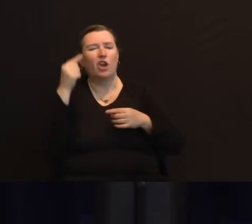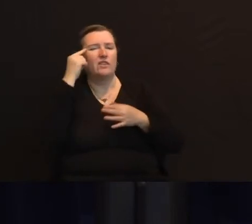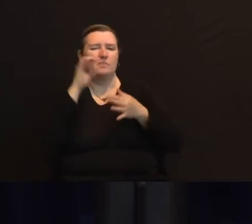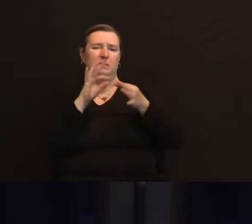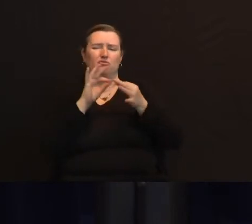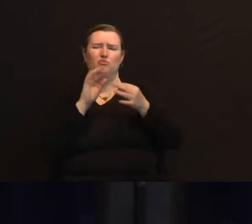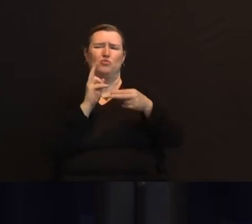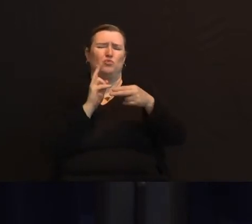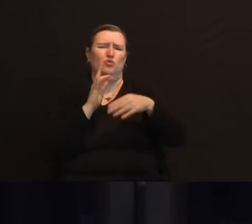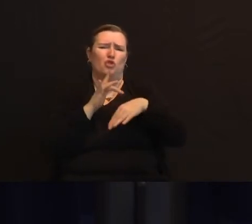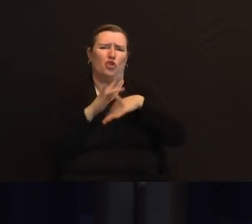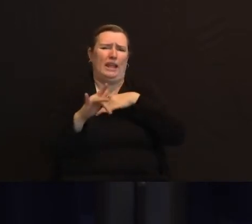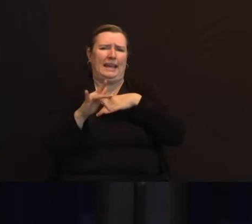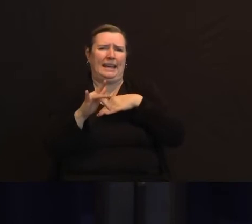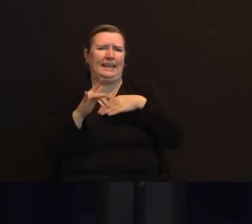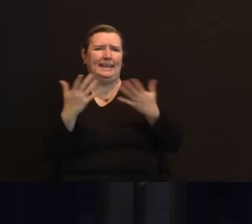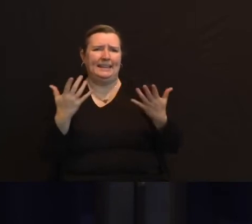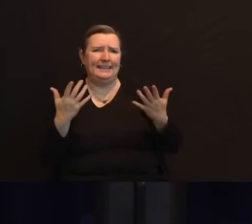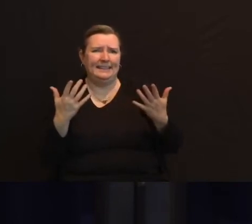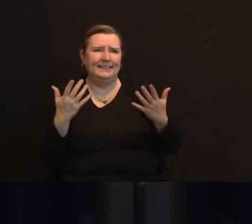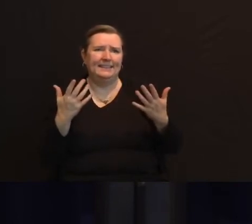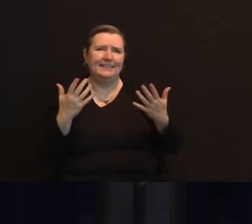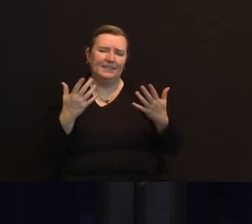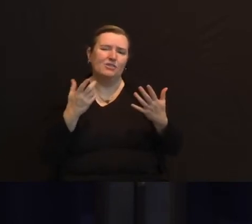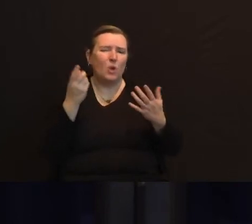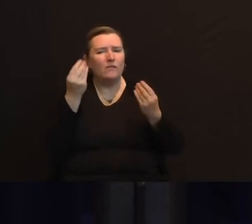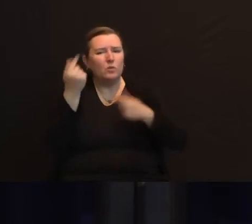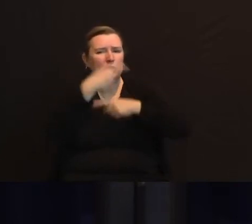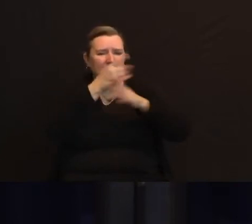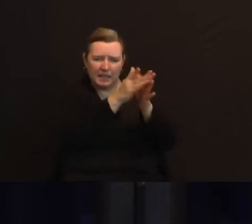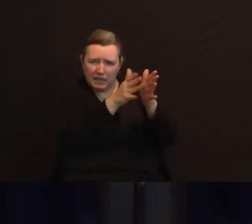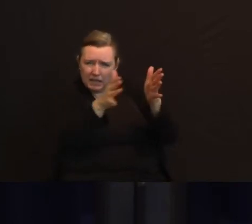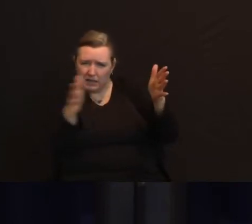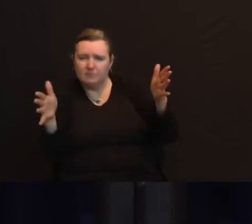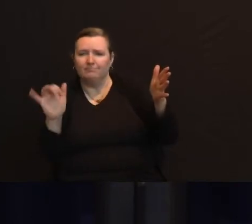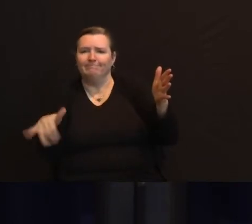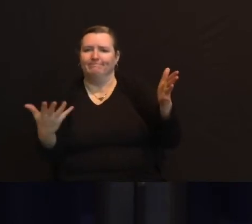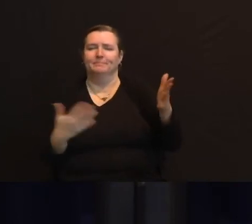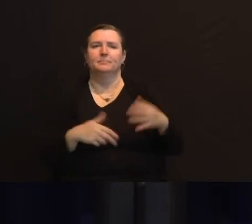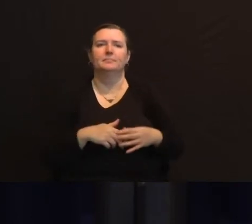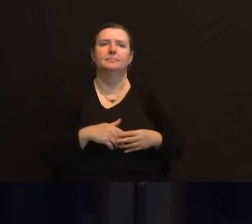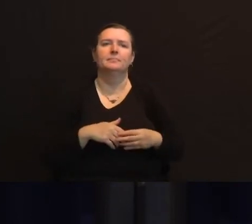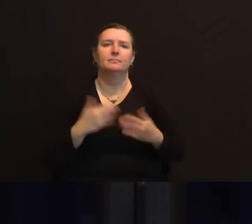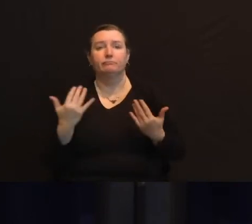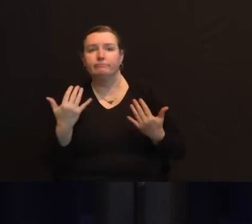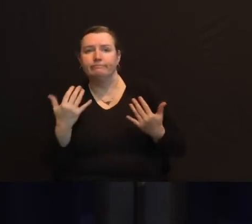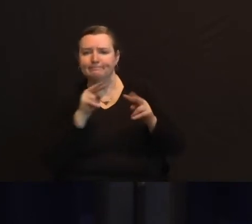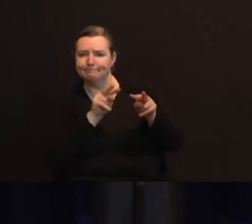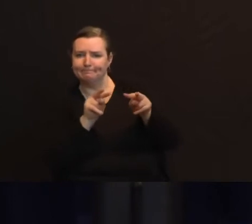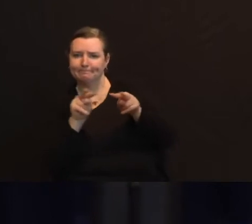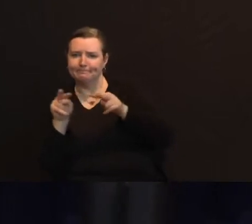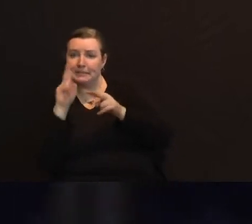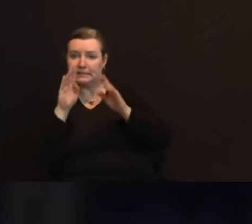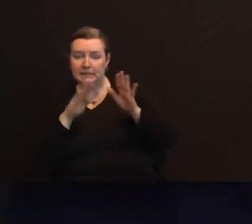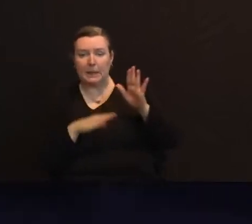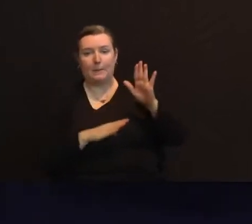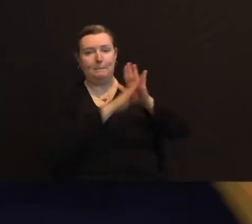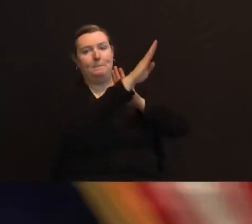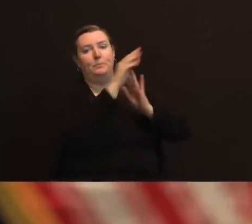remember, is about 14 days. So, we have to wait for a little bit before we start seeing any sort of spikes.